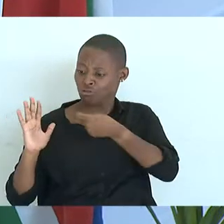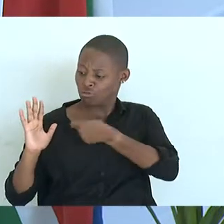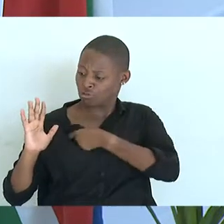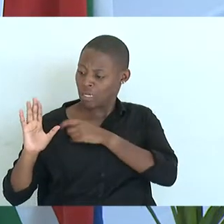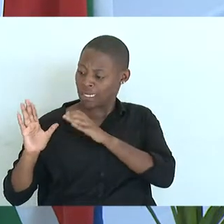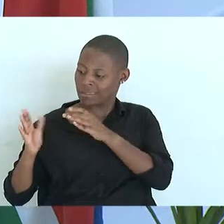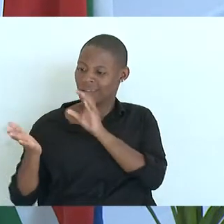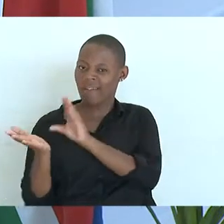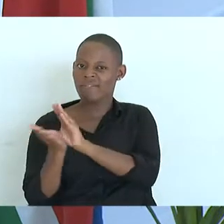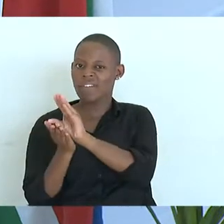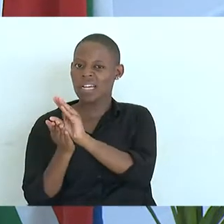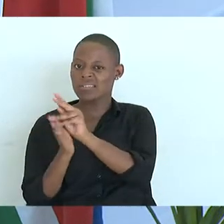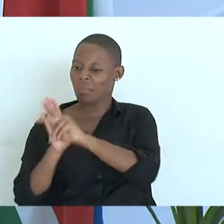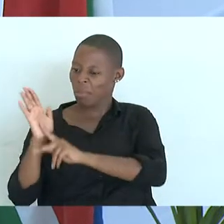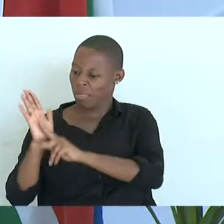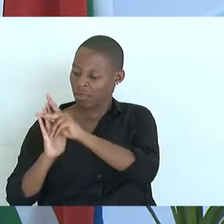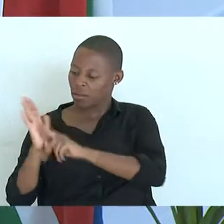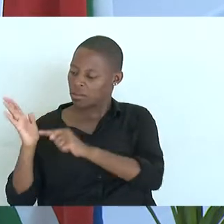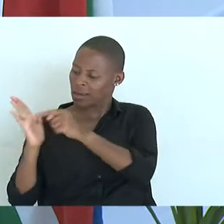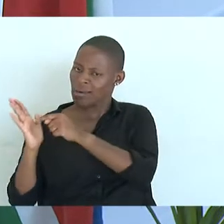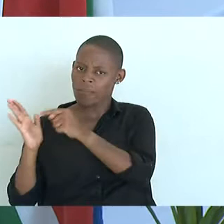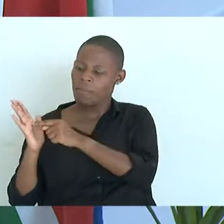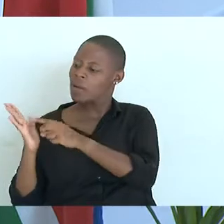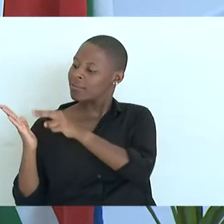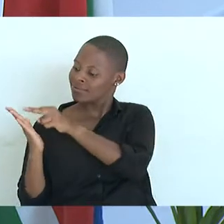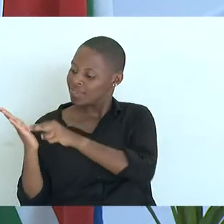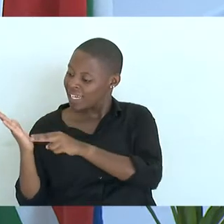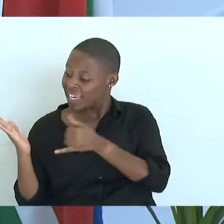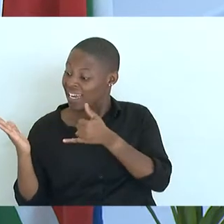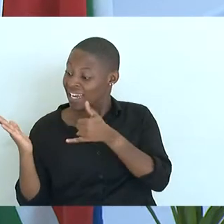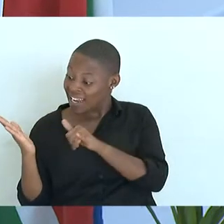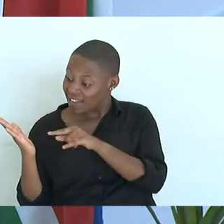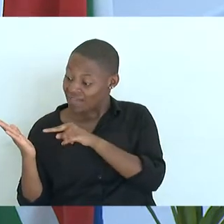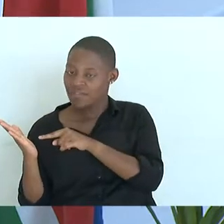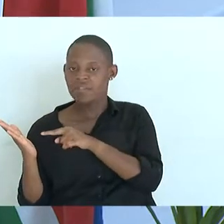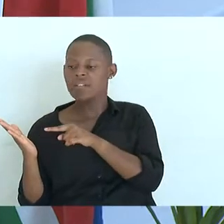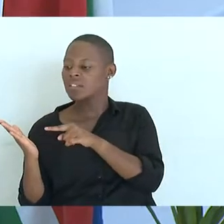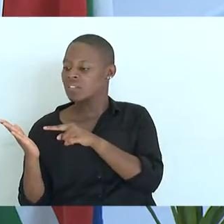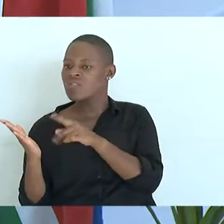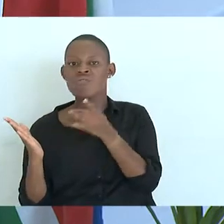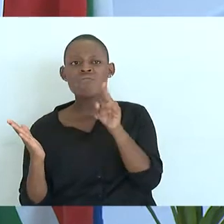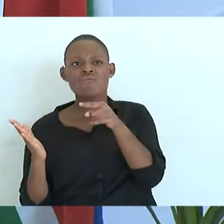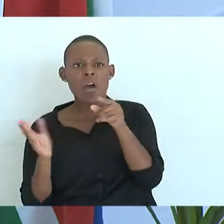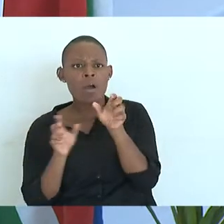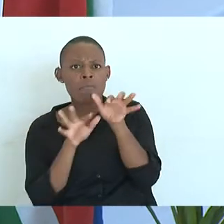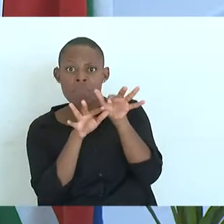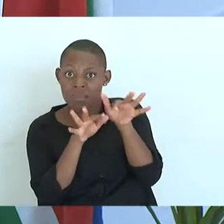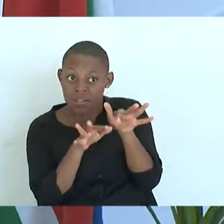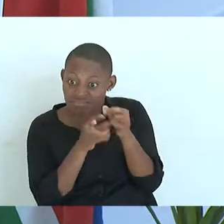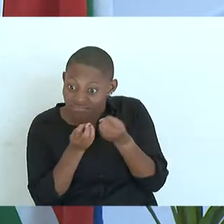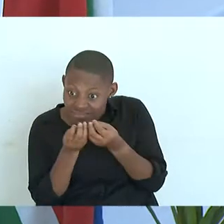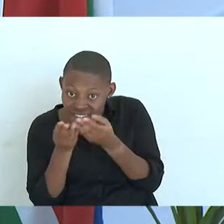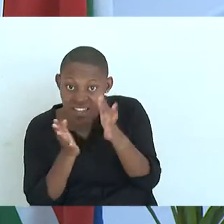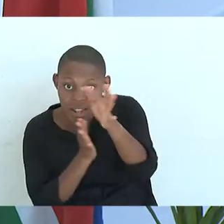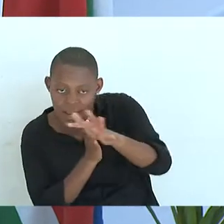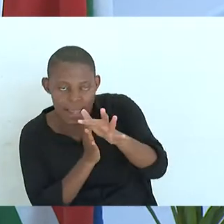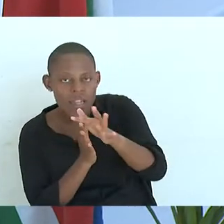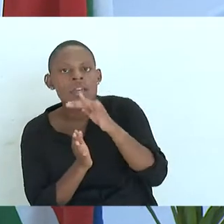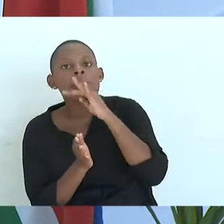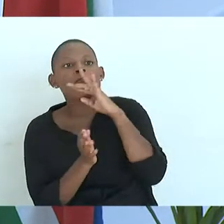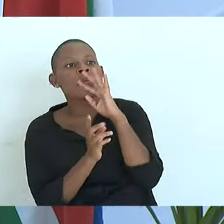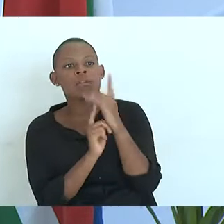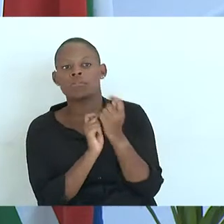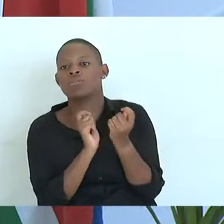Uma inga-benefit abafanele kudinga iqalwe kabusha. So sikhuluma nje kule